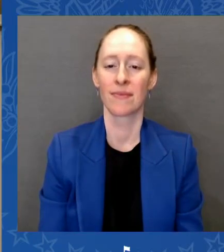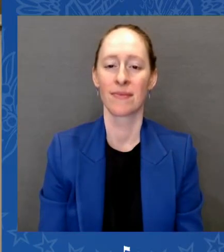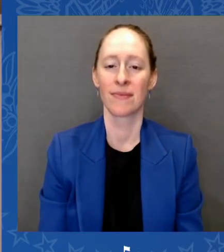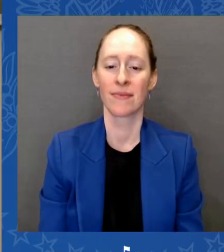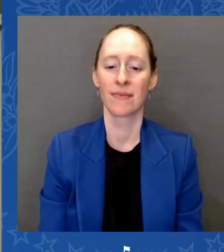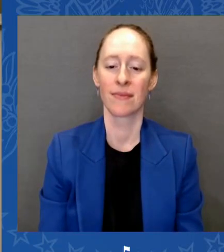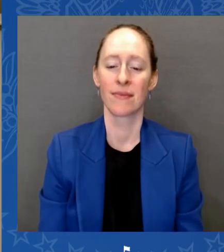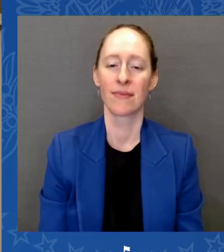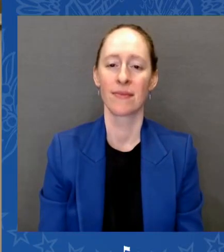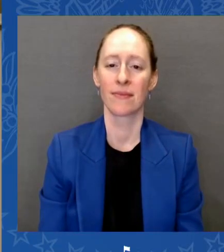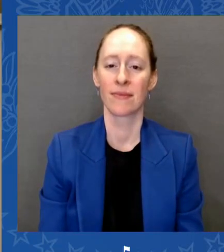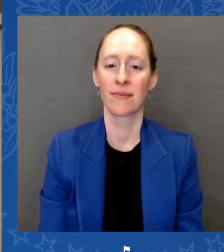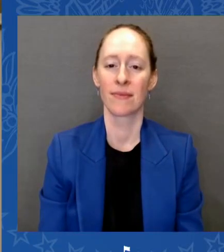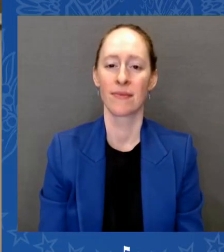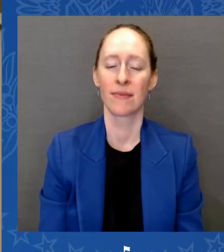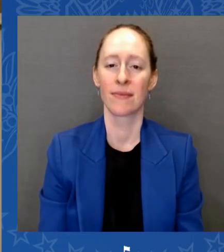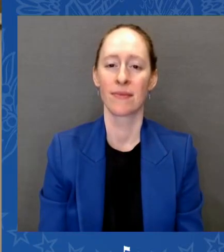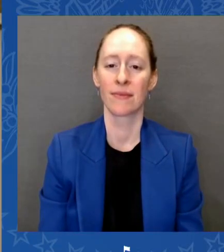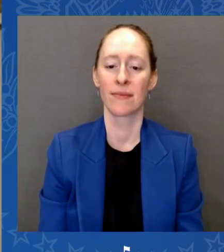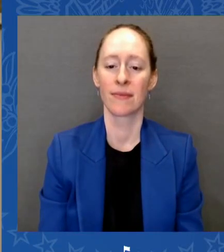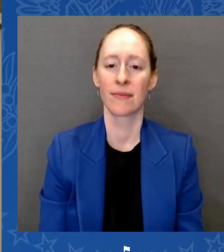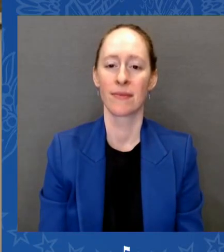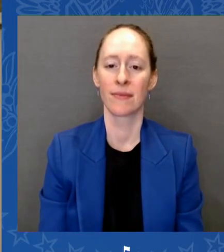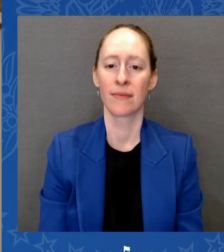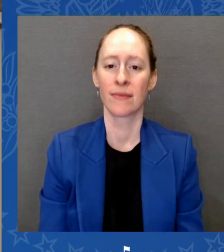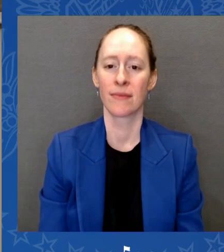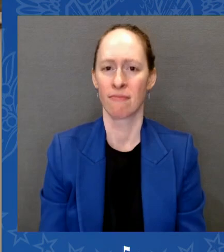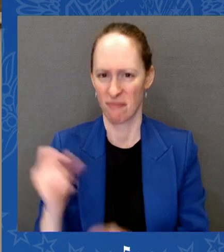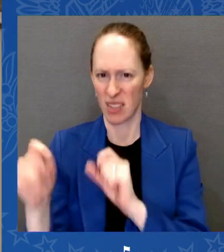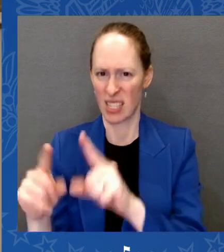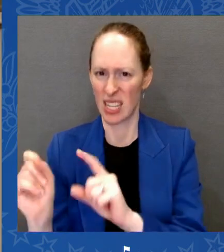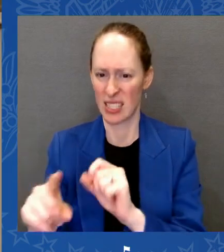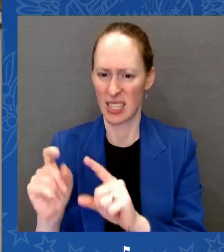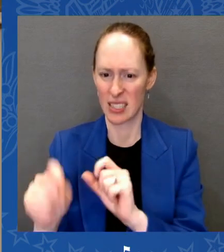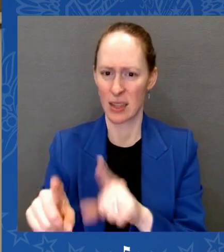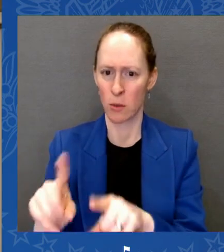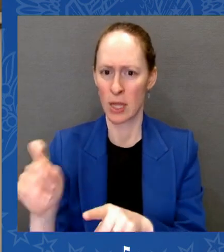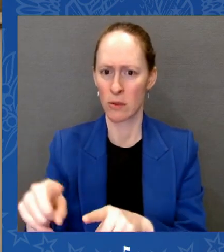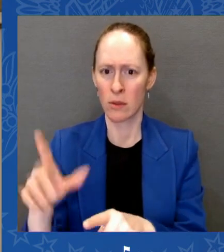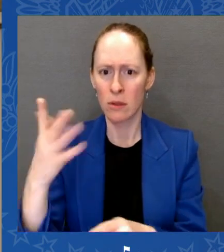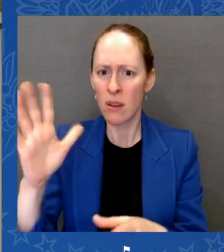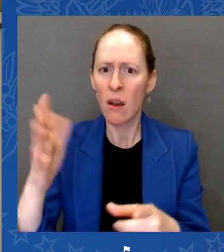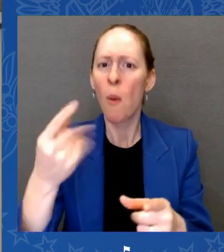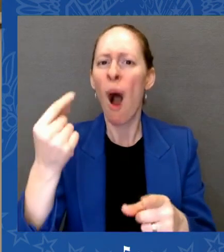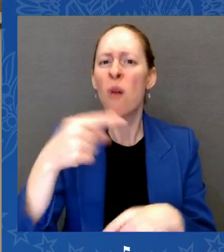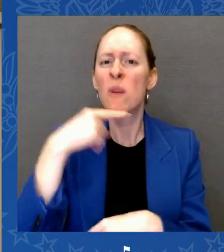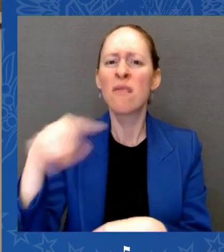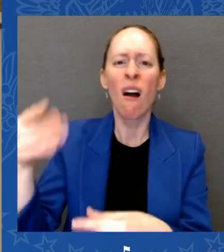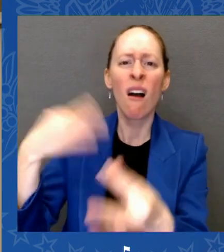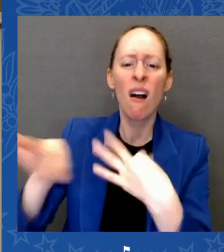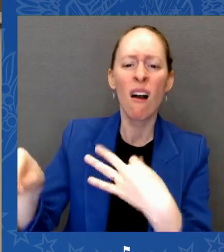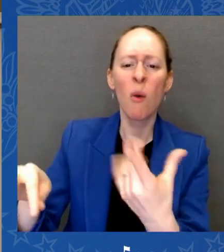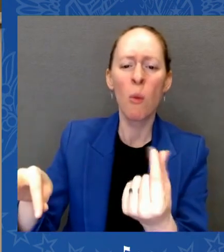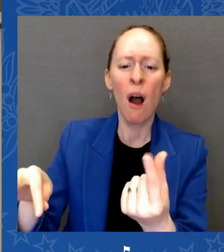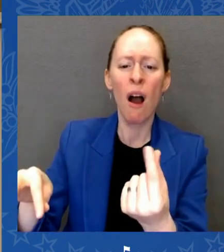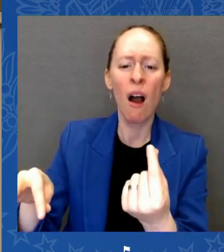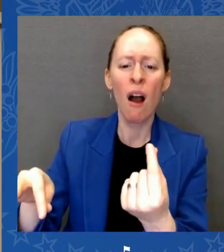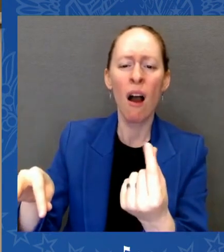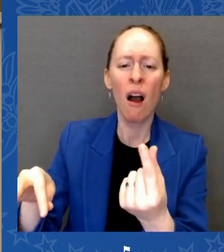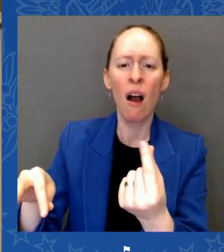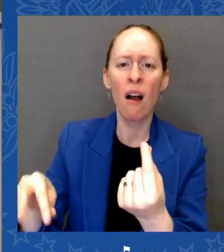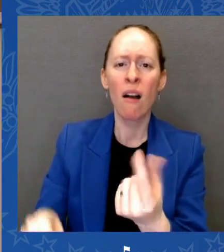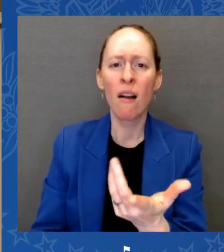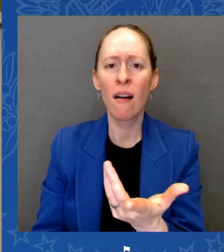When will Brittany be back in the U.S.? What has Russia gotten in return, Mr. President, for this prisoner swap? It's 24 hours. What do you say to the Whalen family who says